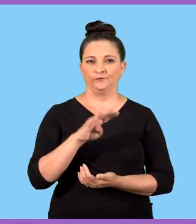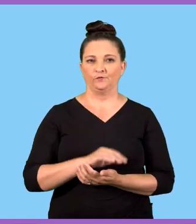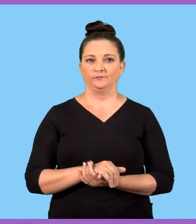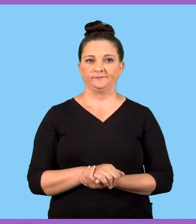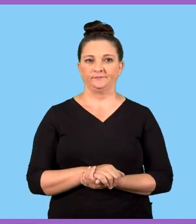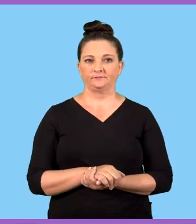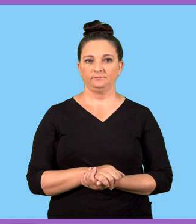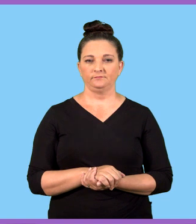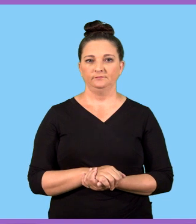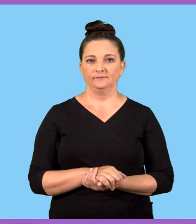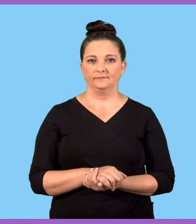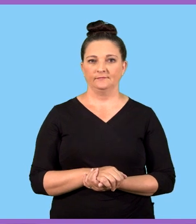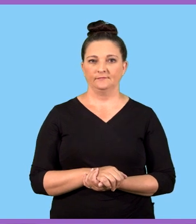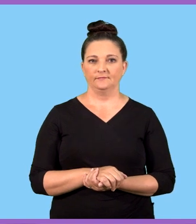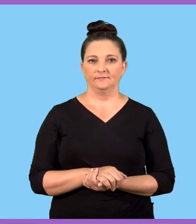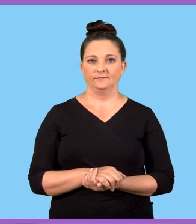44,